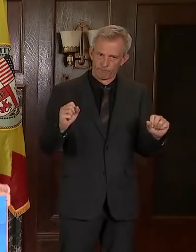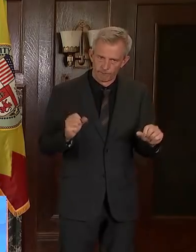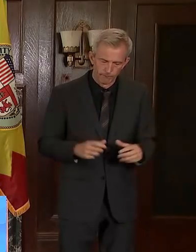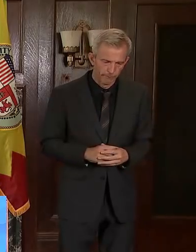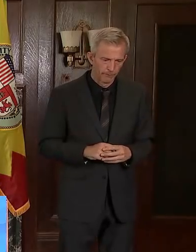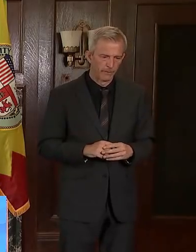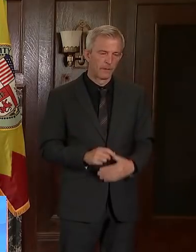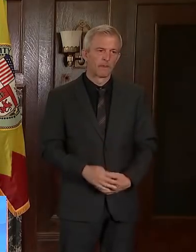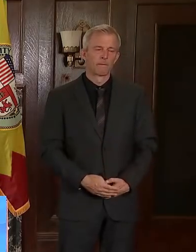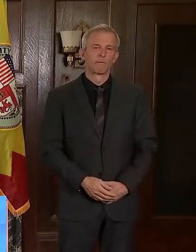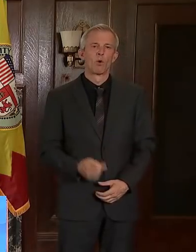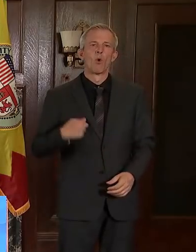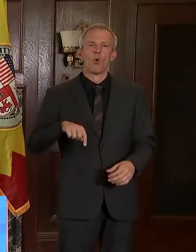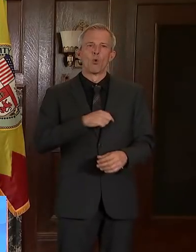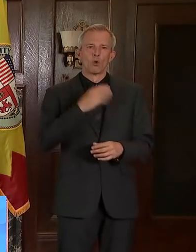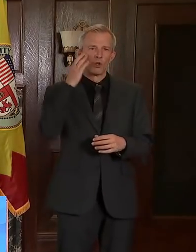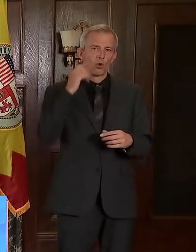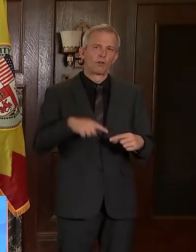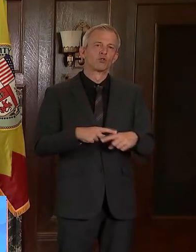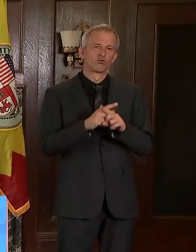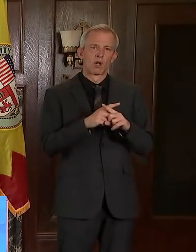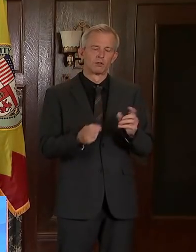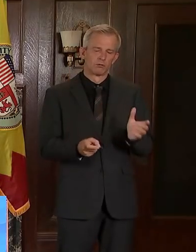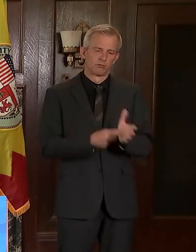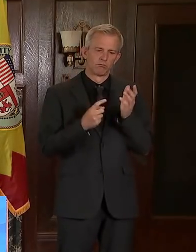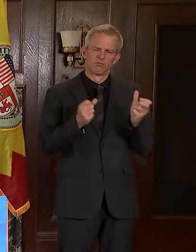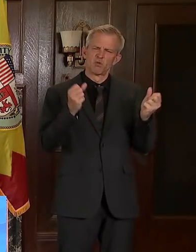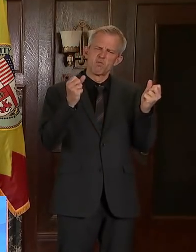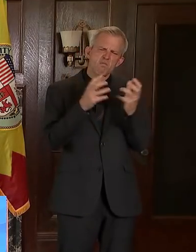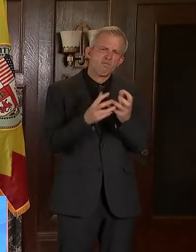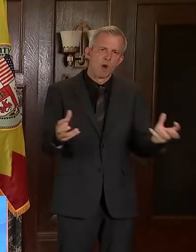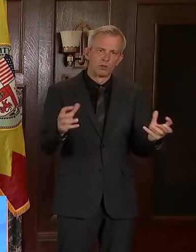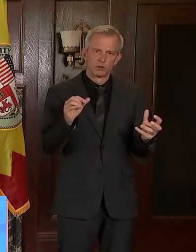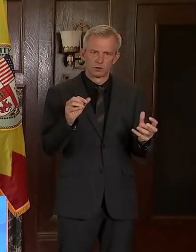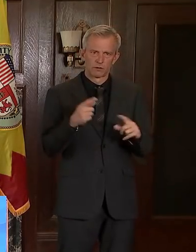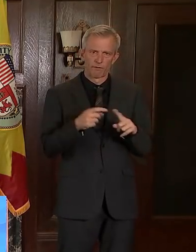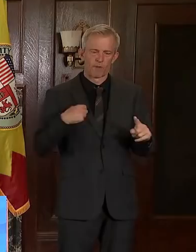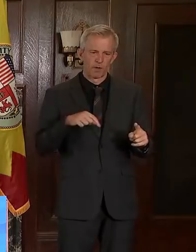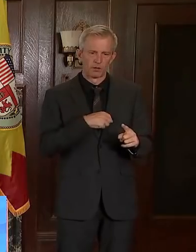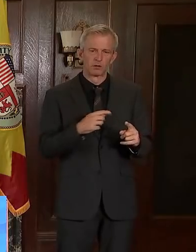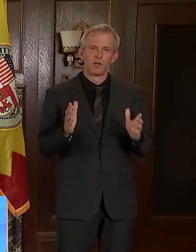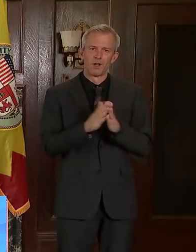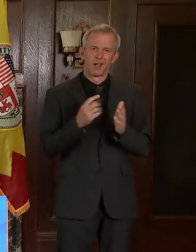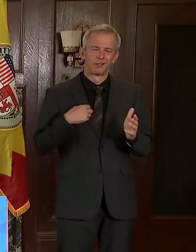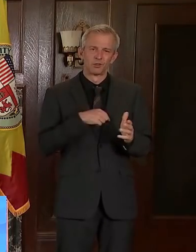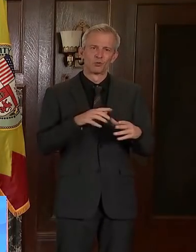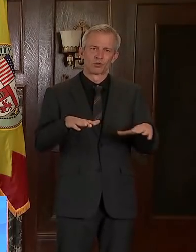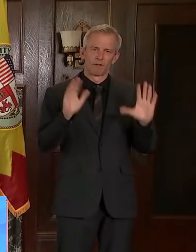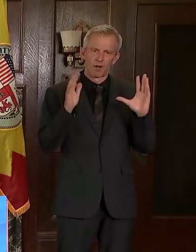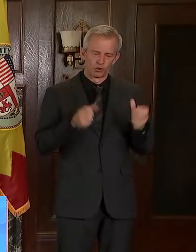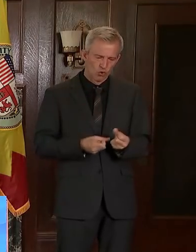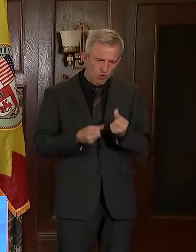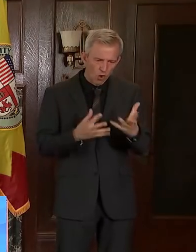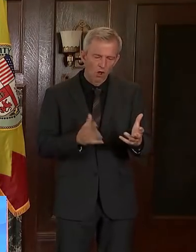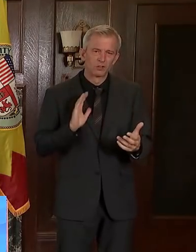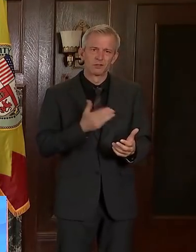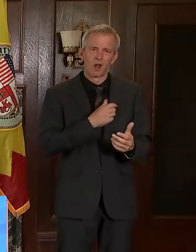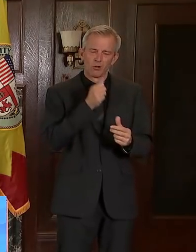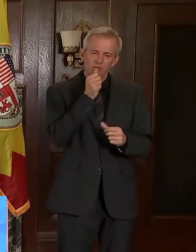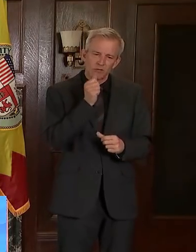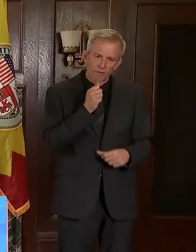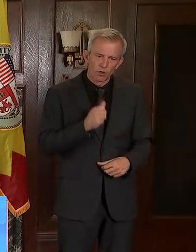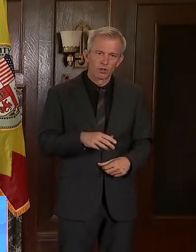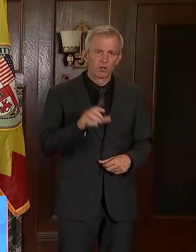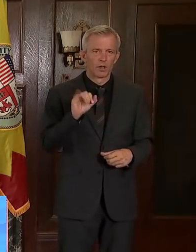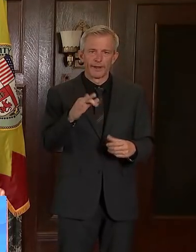We all know that this crisis has asked so much of us. It's asked us to sacrifice. It's caused us to suffer, whether that's in